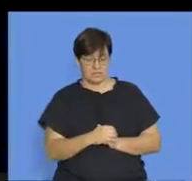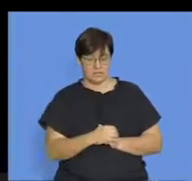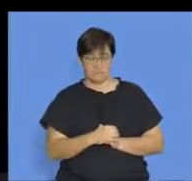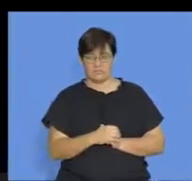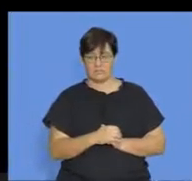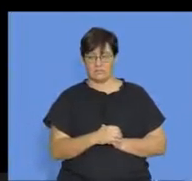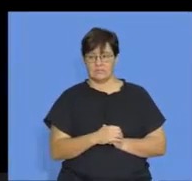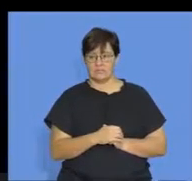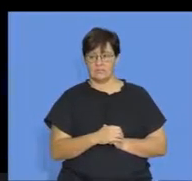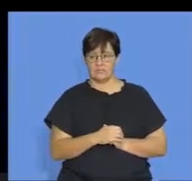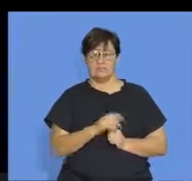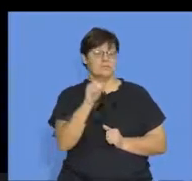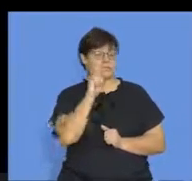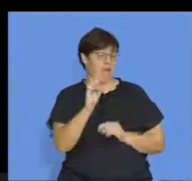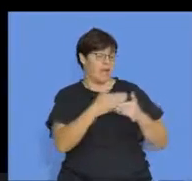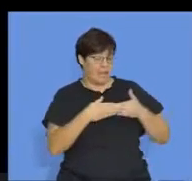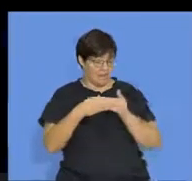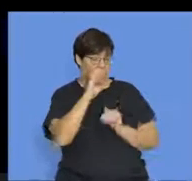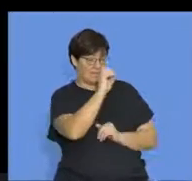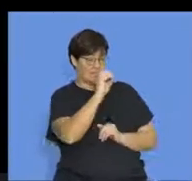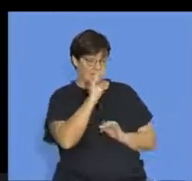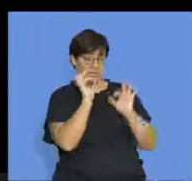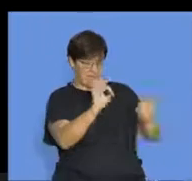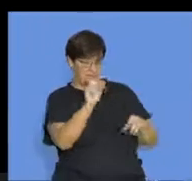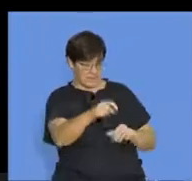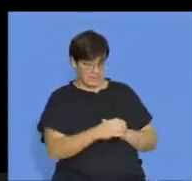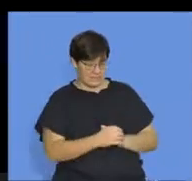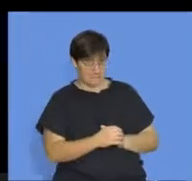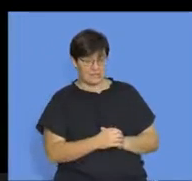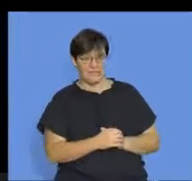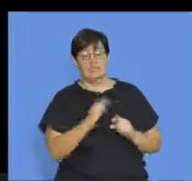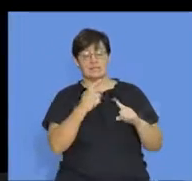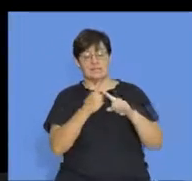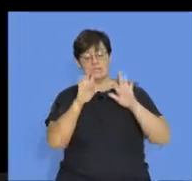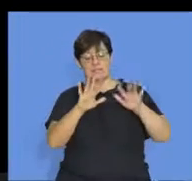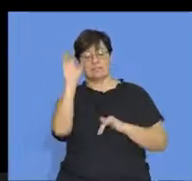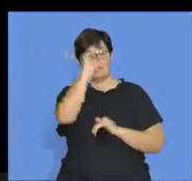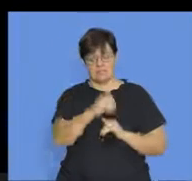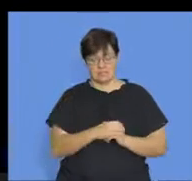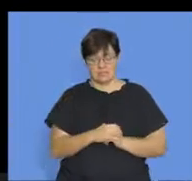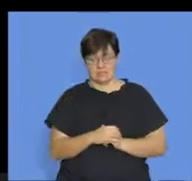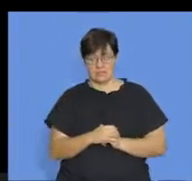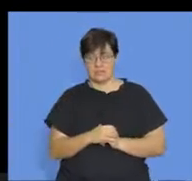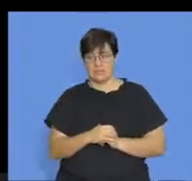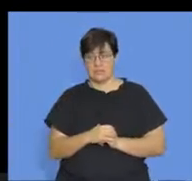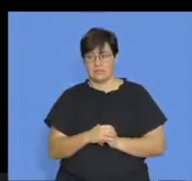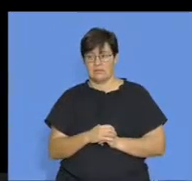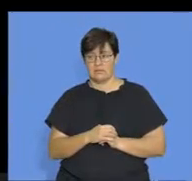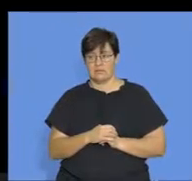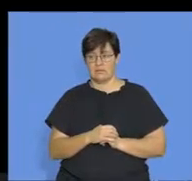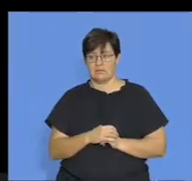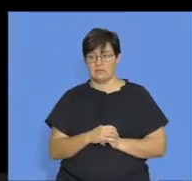800,000. Okay, again, just watch for the zeros, 5 zeros, times